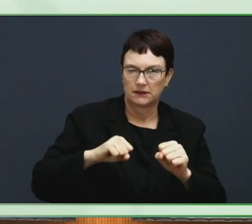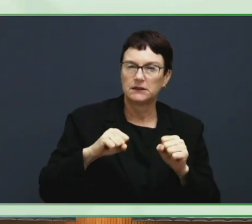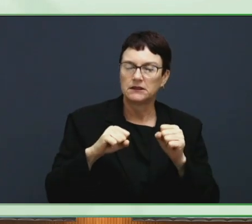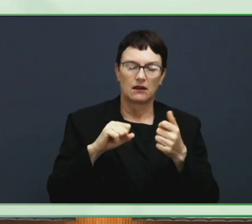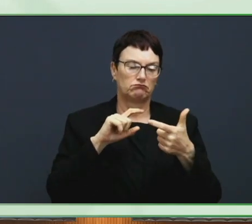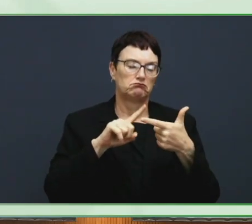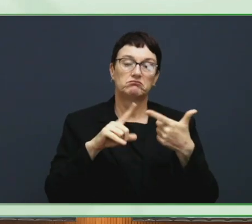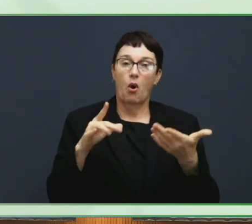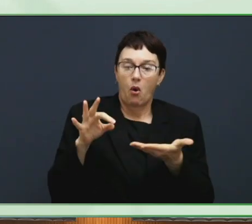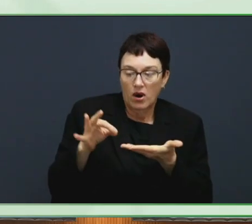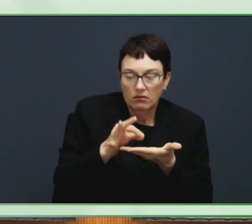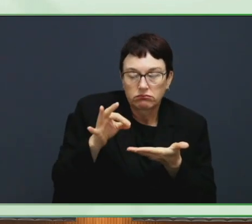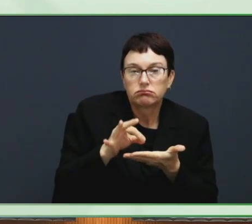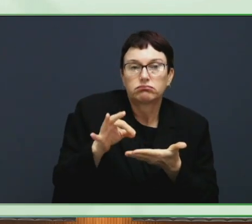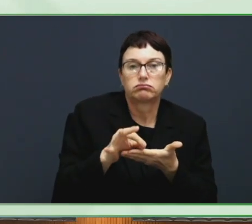IT.